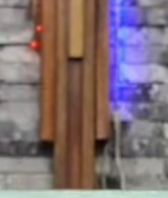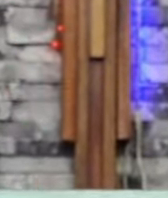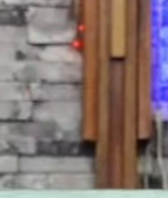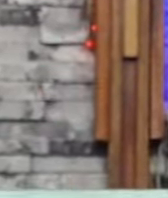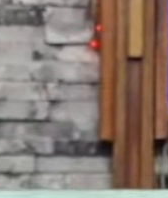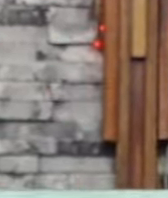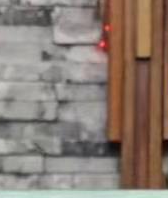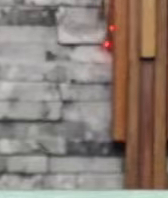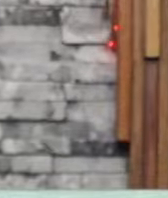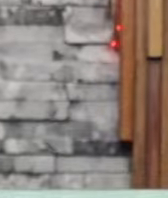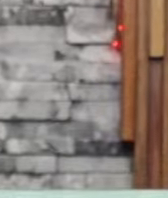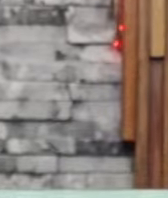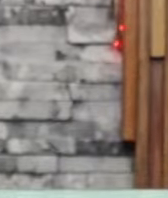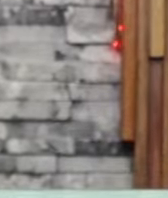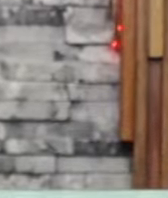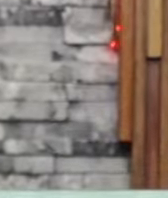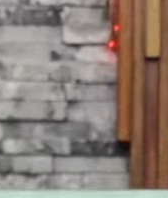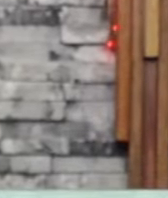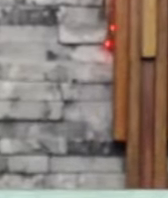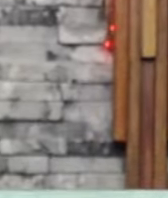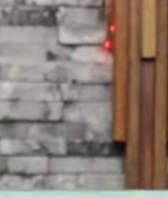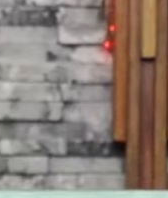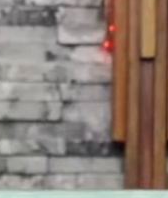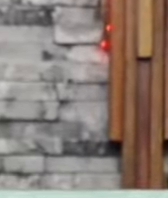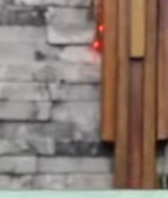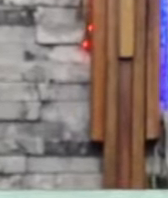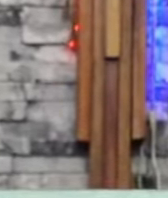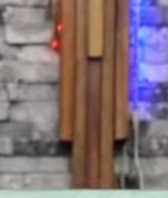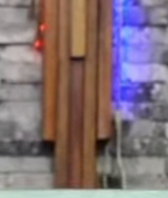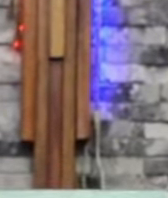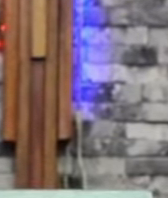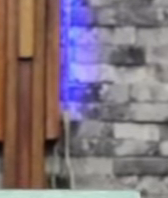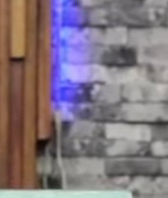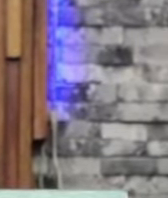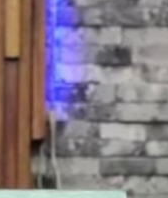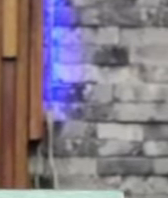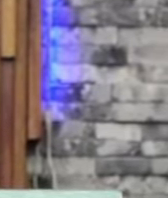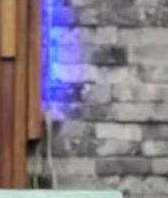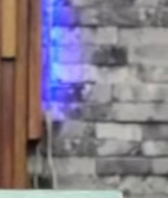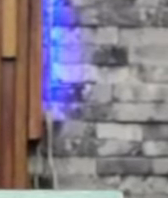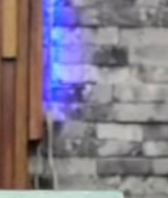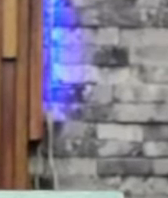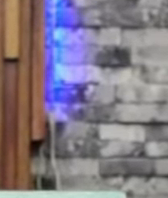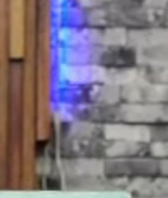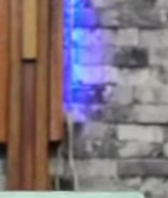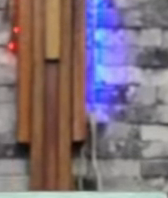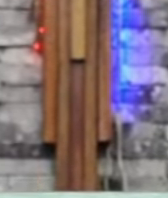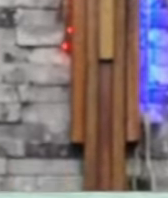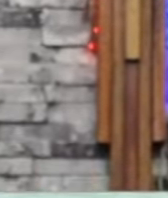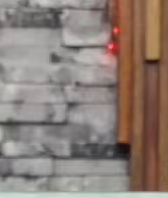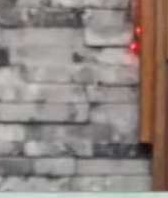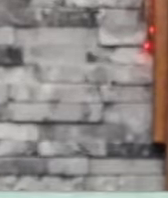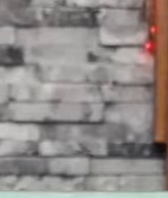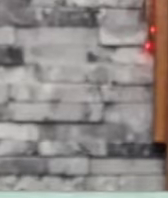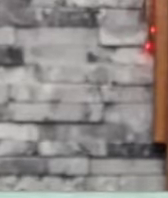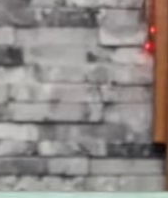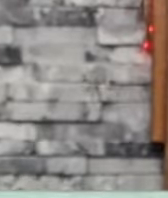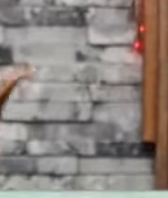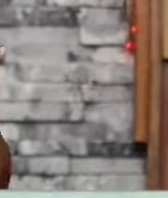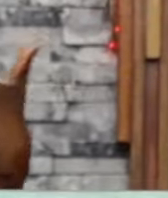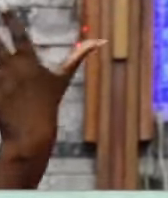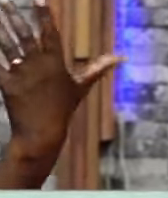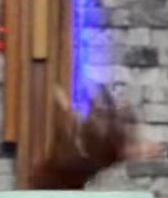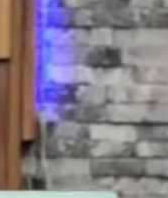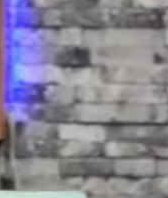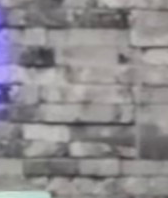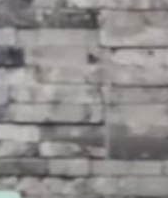mourning him and the wife and the other siblings of this child, walipokuwa kiomboleza mtoto yule, he thought the best thing that maybe would bring them comfort